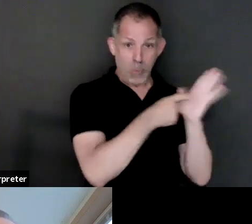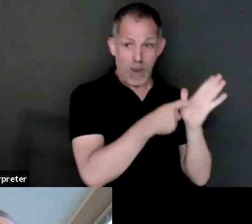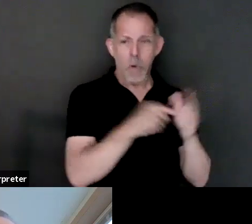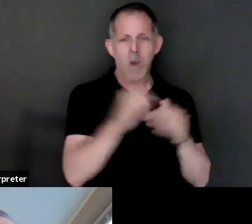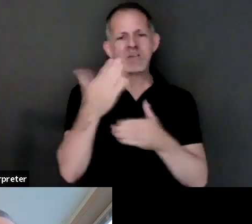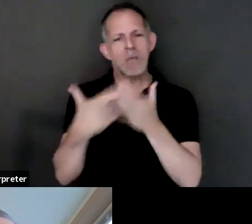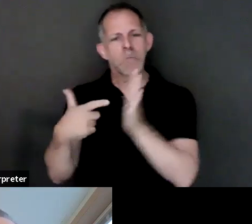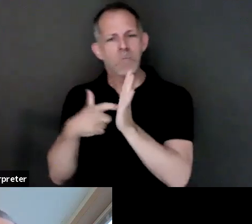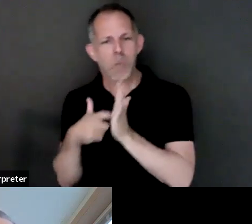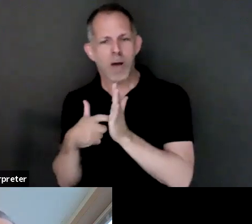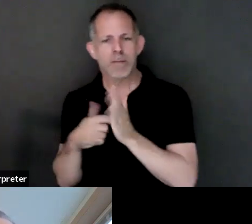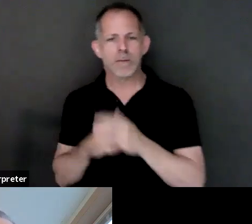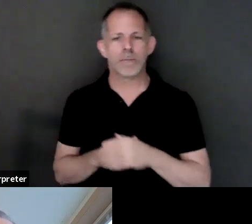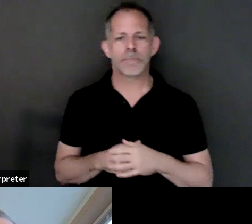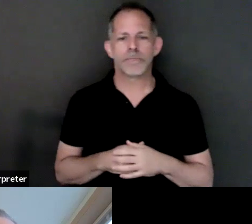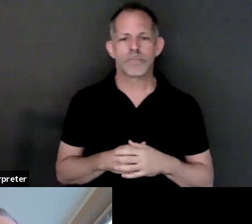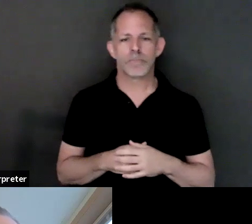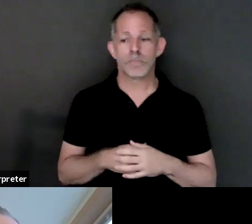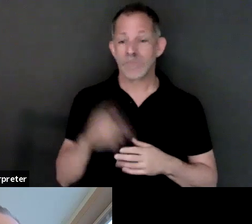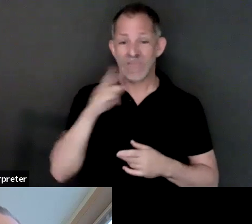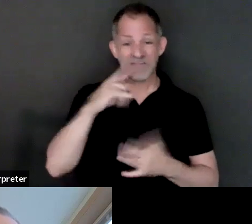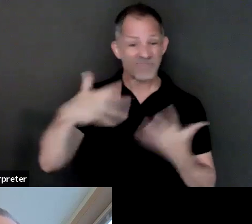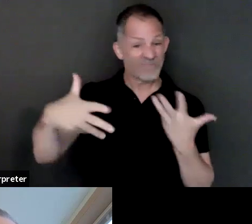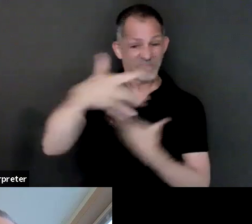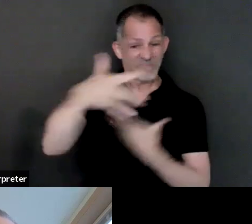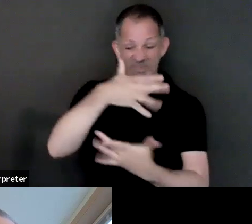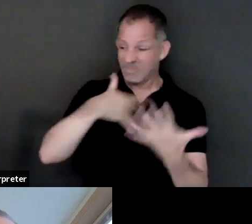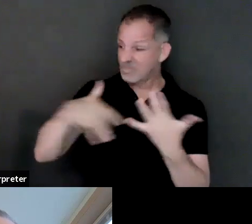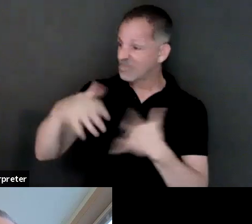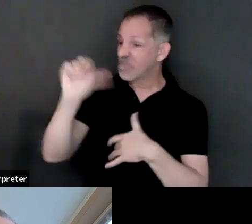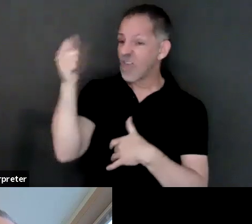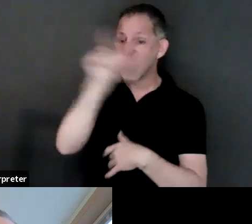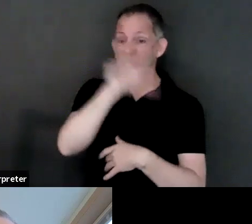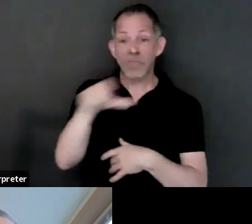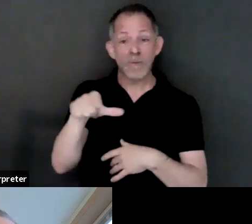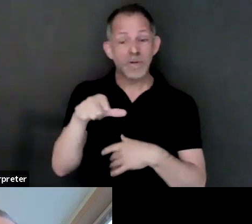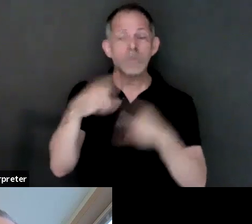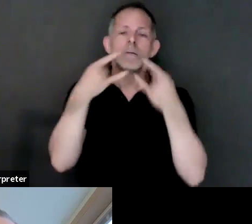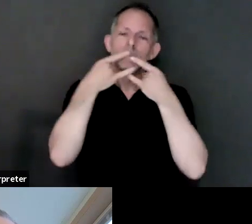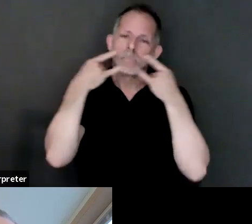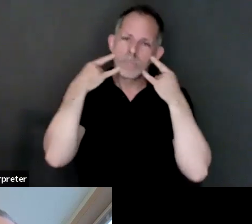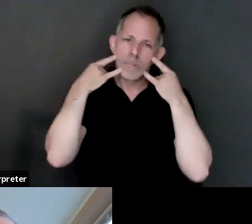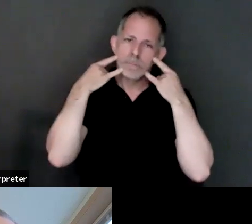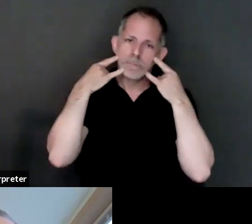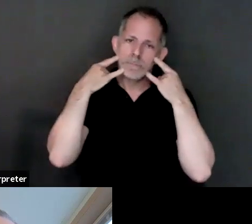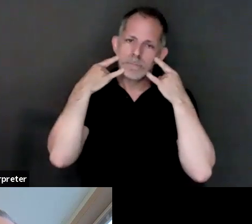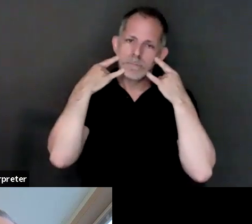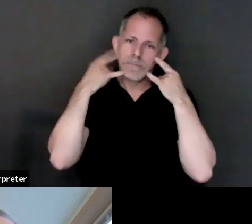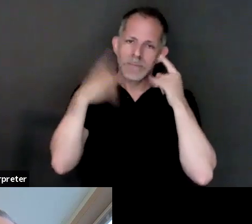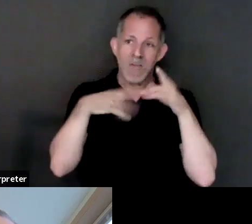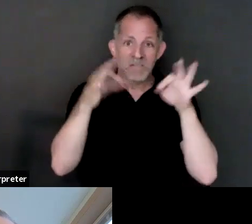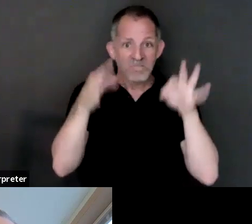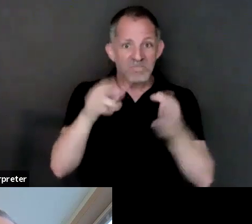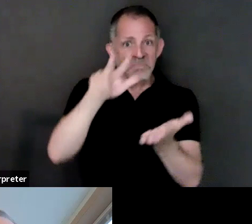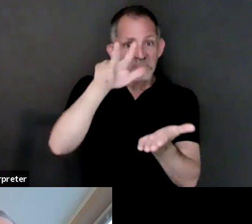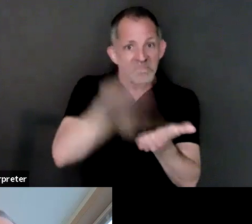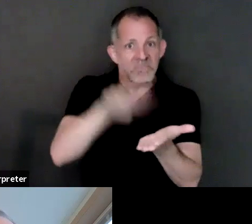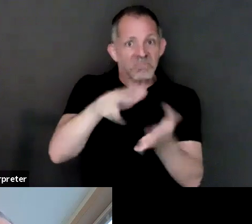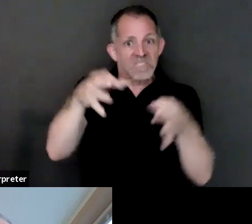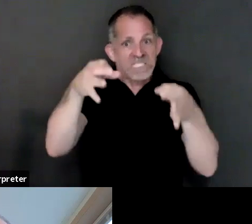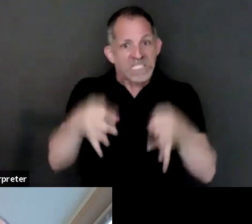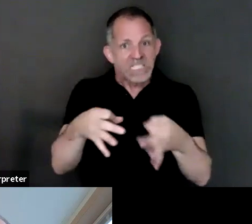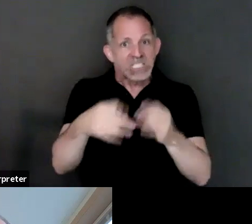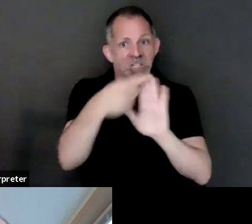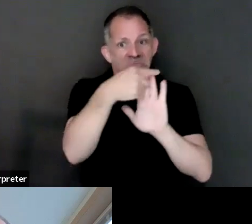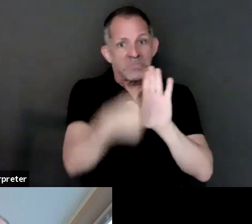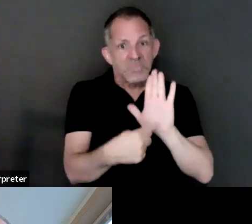on that. Again, we'll be consulting the health district and the state about that, but have not made any decision on that at